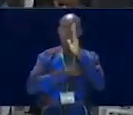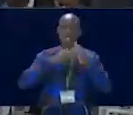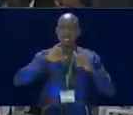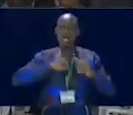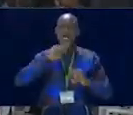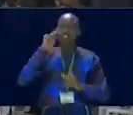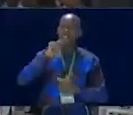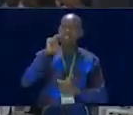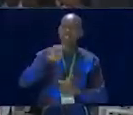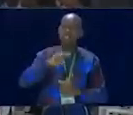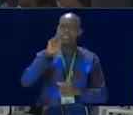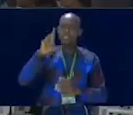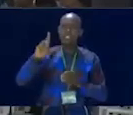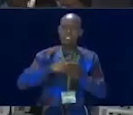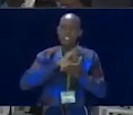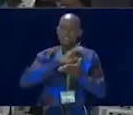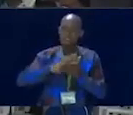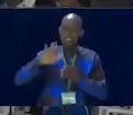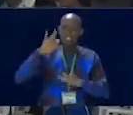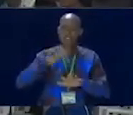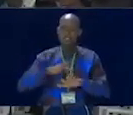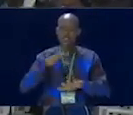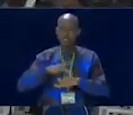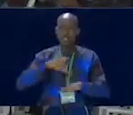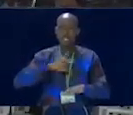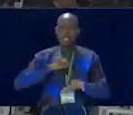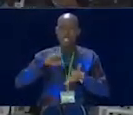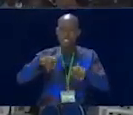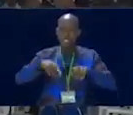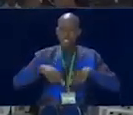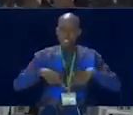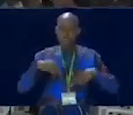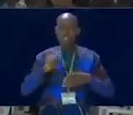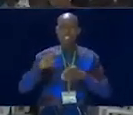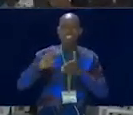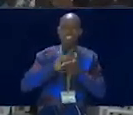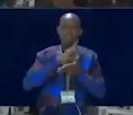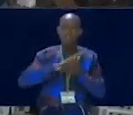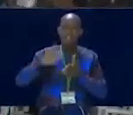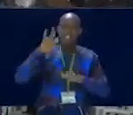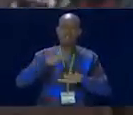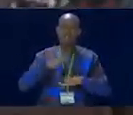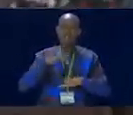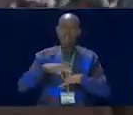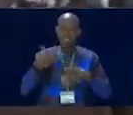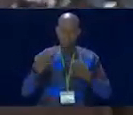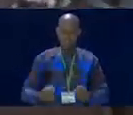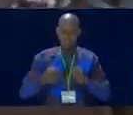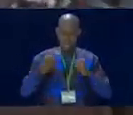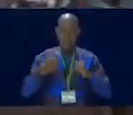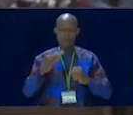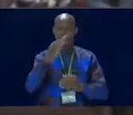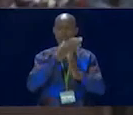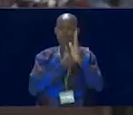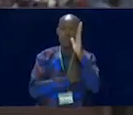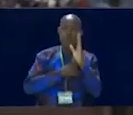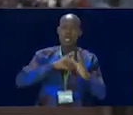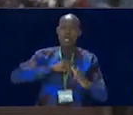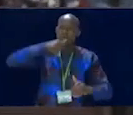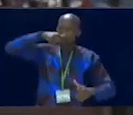Can you pray that I receive a divine touch? The power of God.